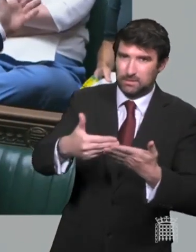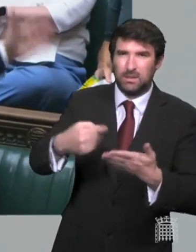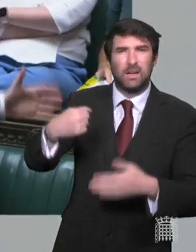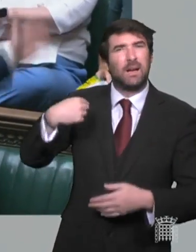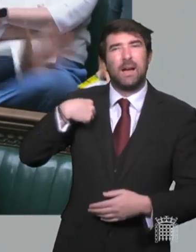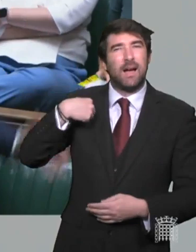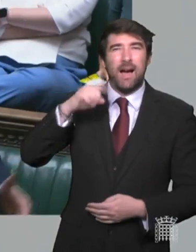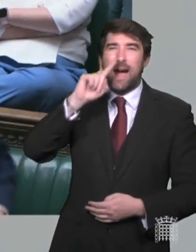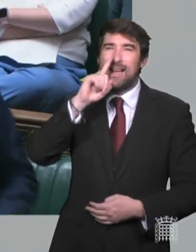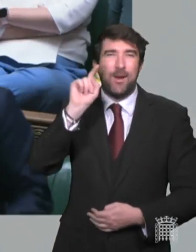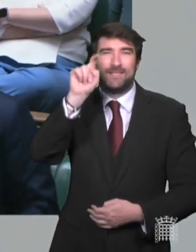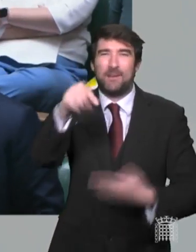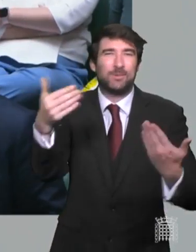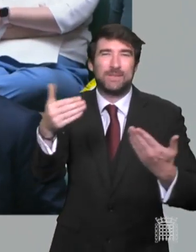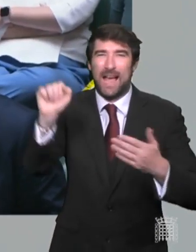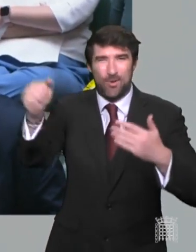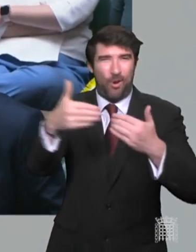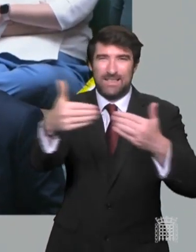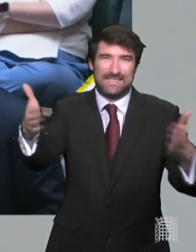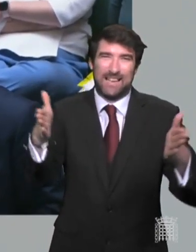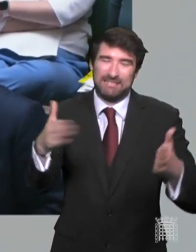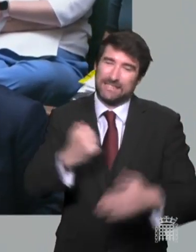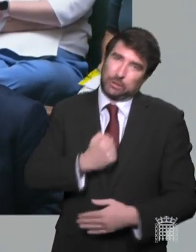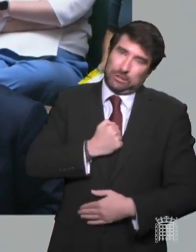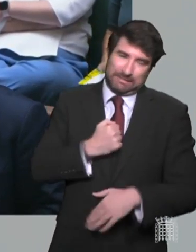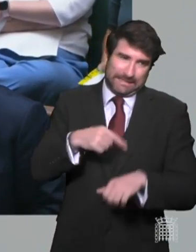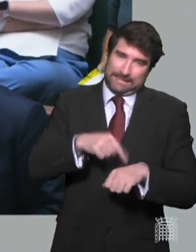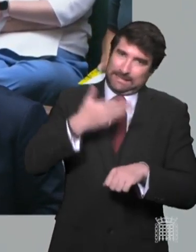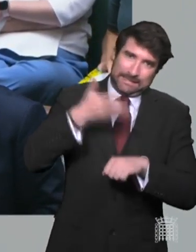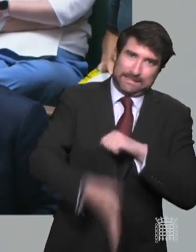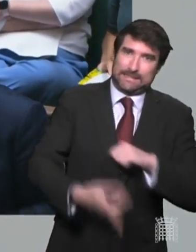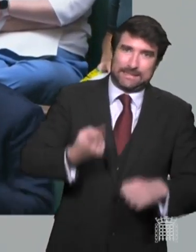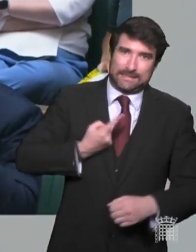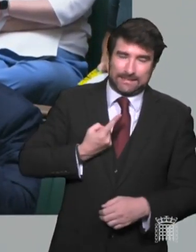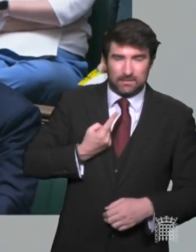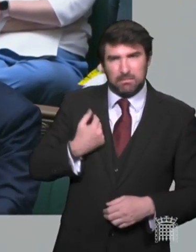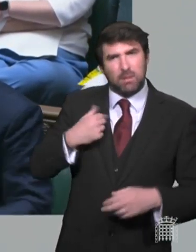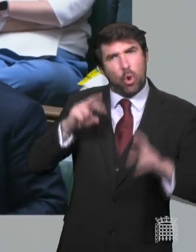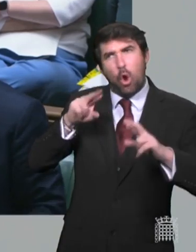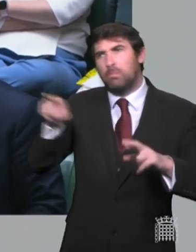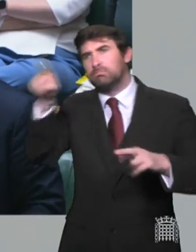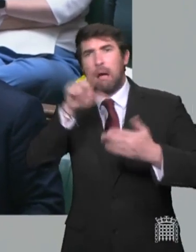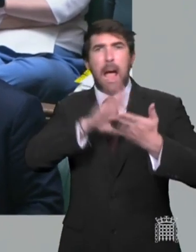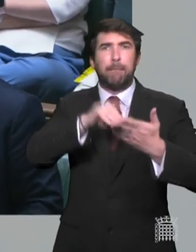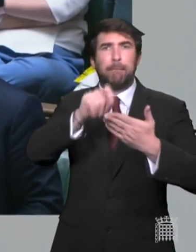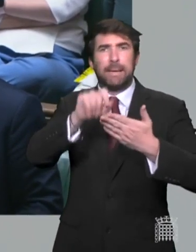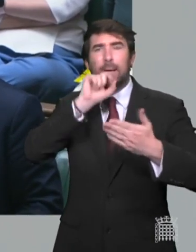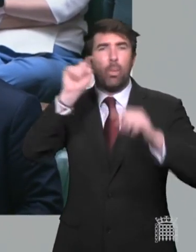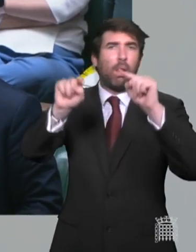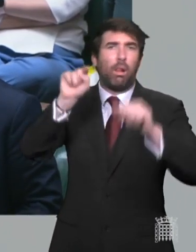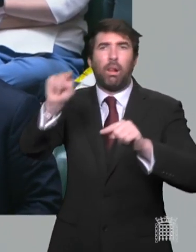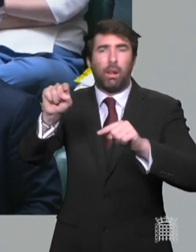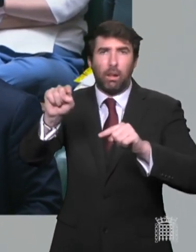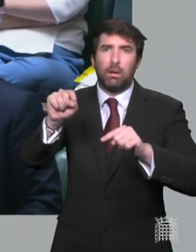to his reception, but I hope it will be well attended. I'm sure it will be very well attended. Can I take this opportunity, Mr. Speaker,